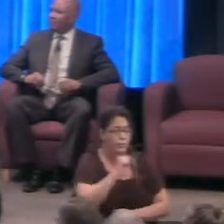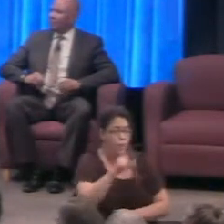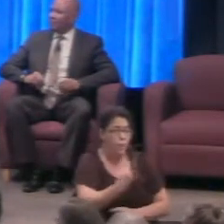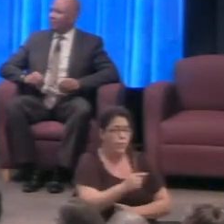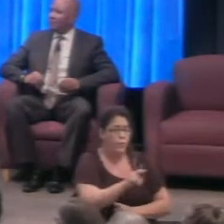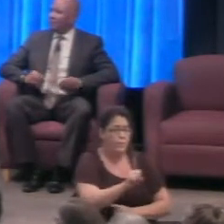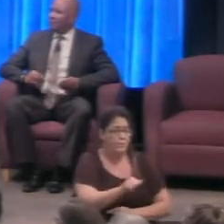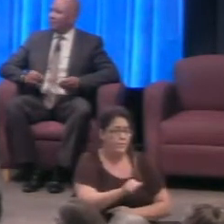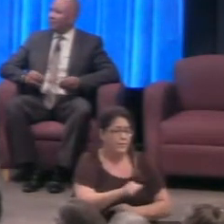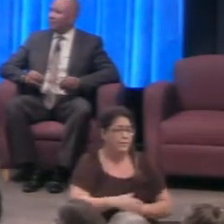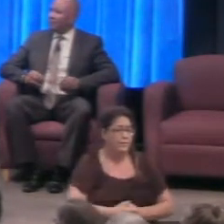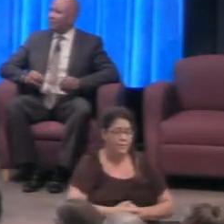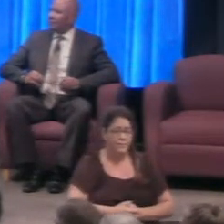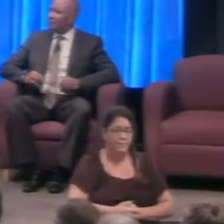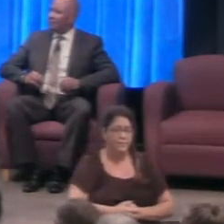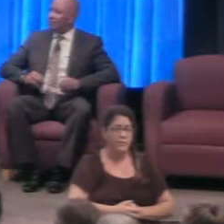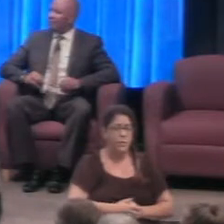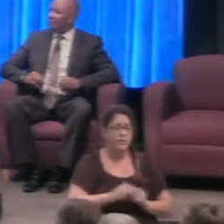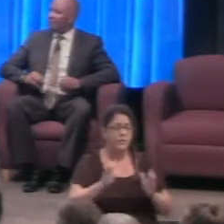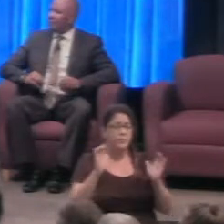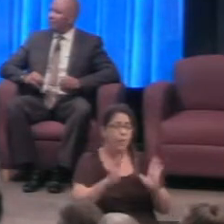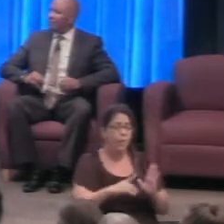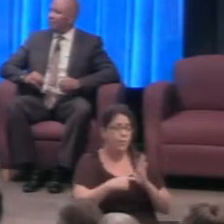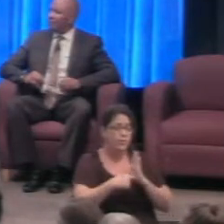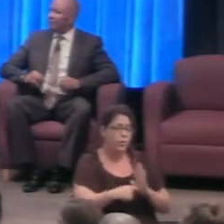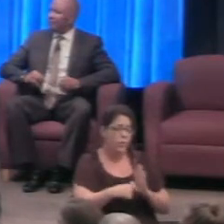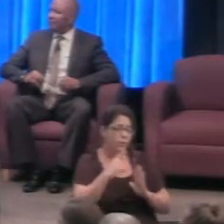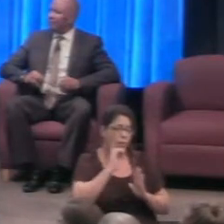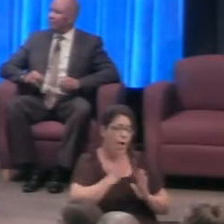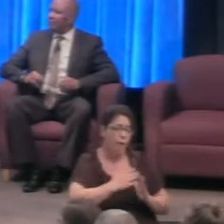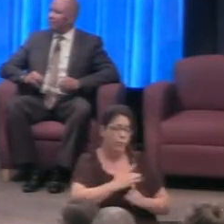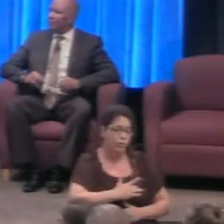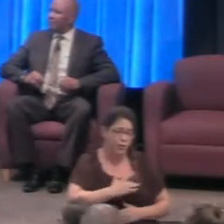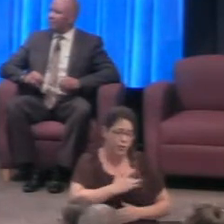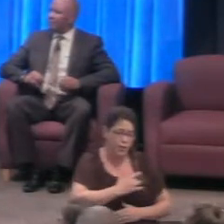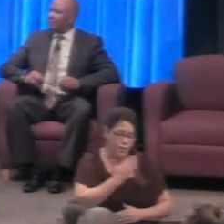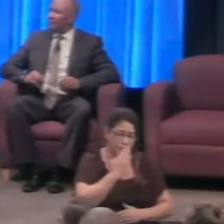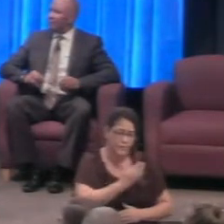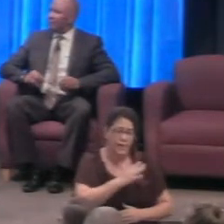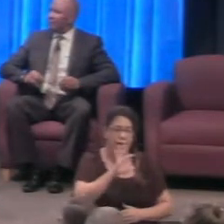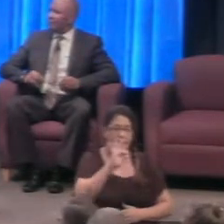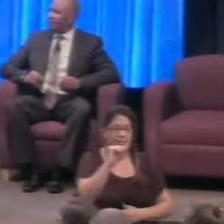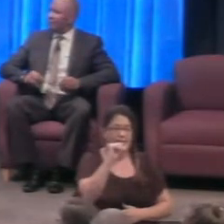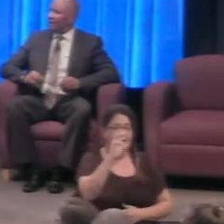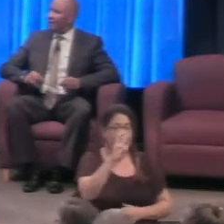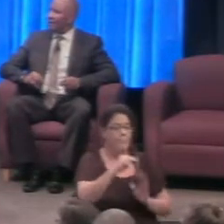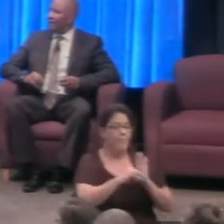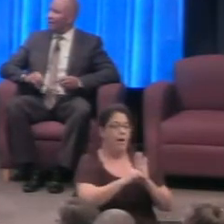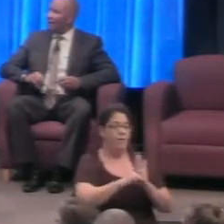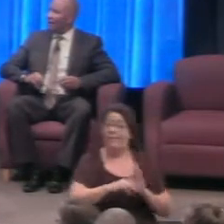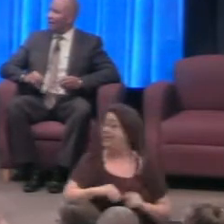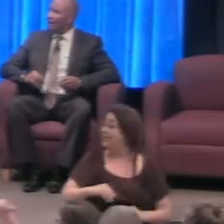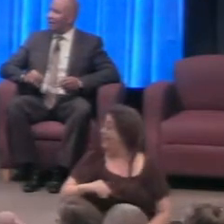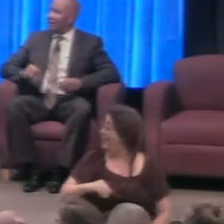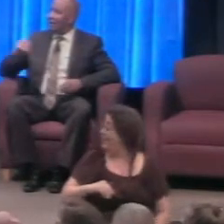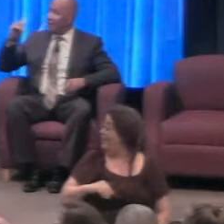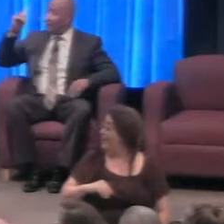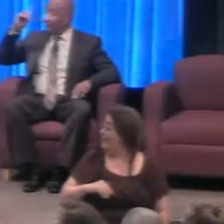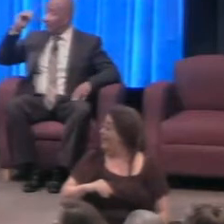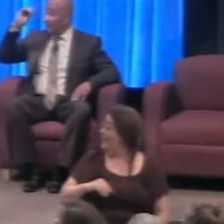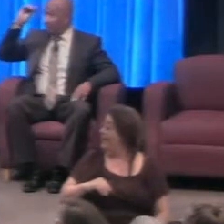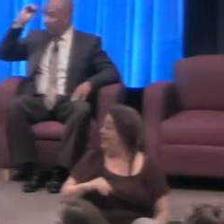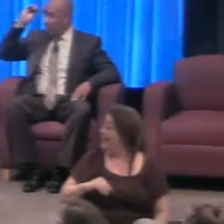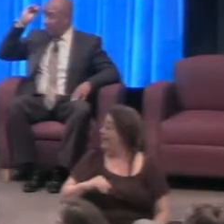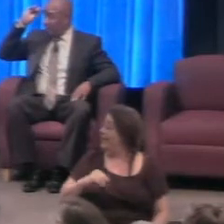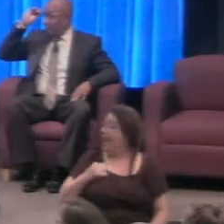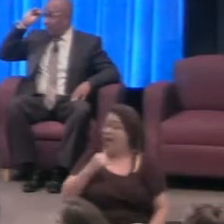token of our appreciation, we have an F-16 model here. I didn't want to put it together because I